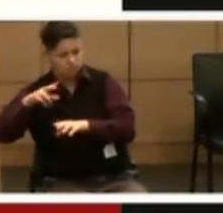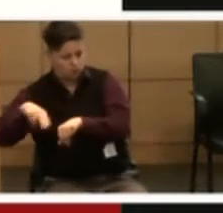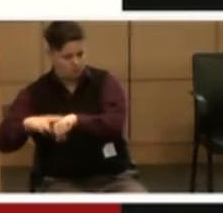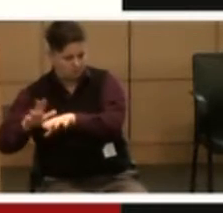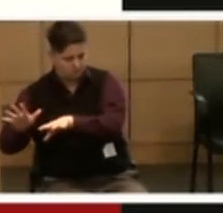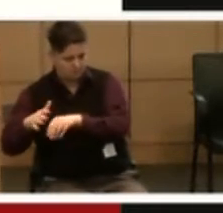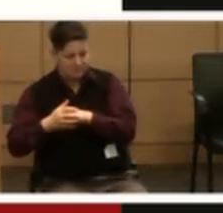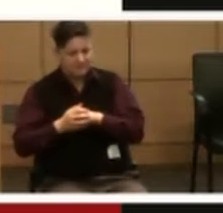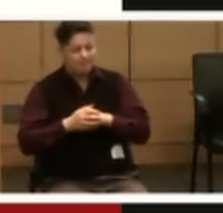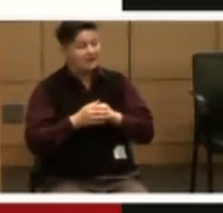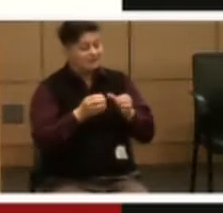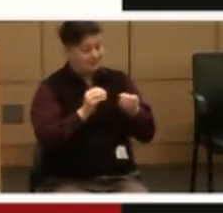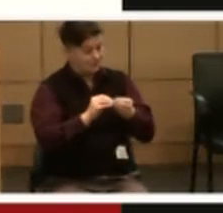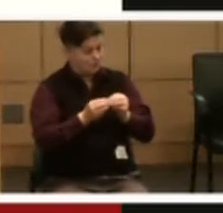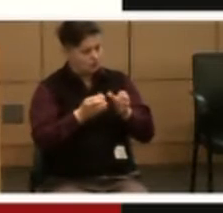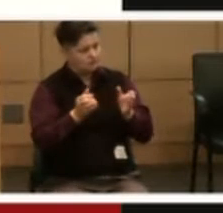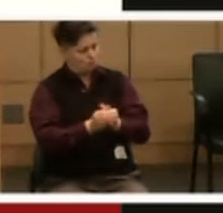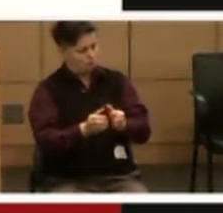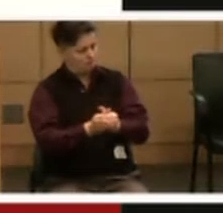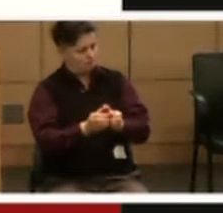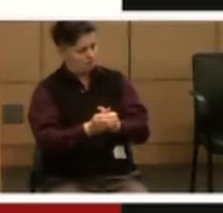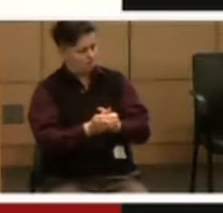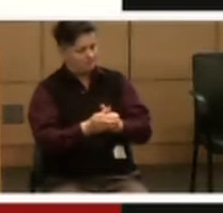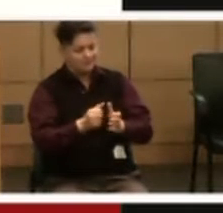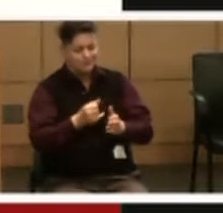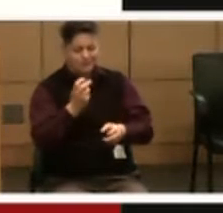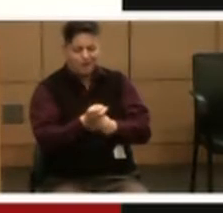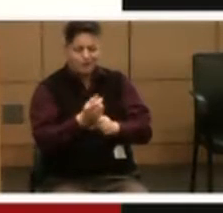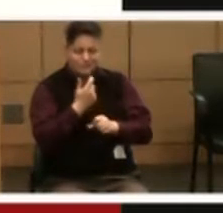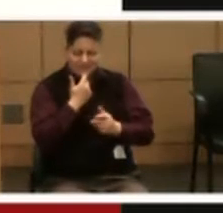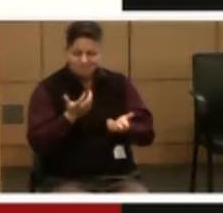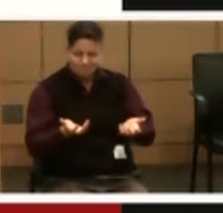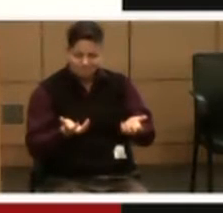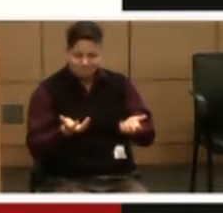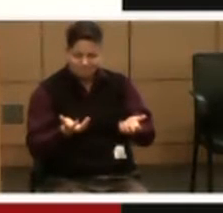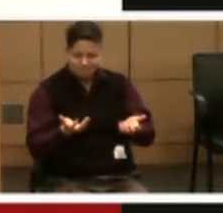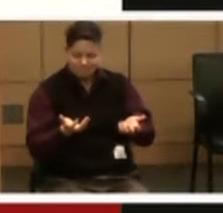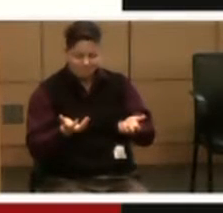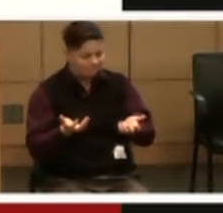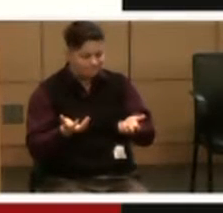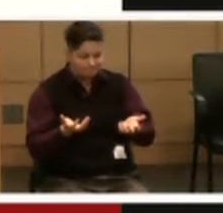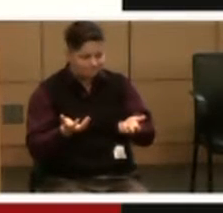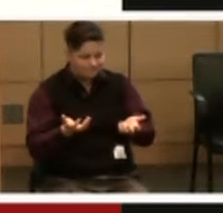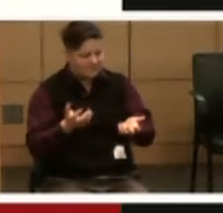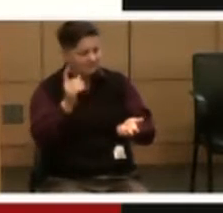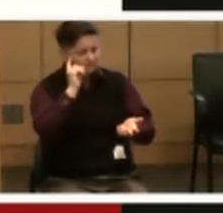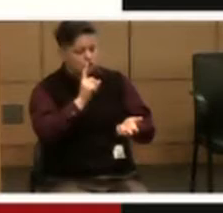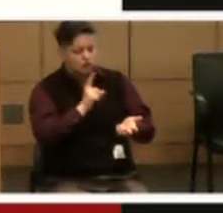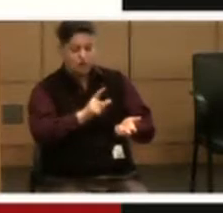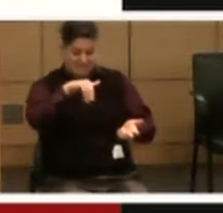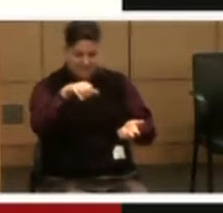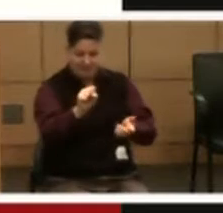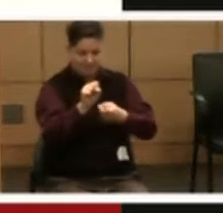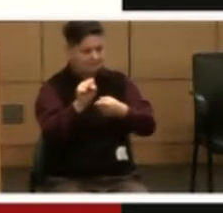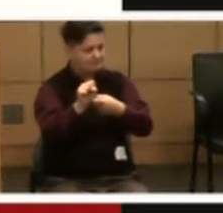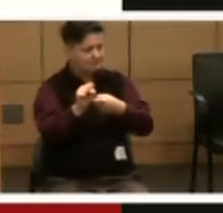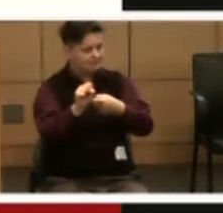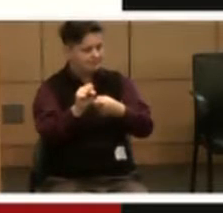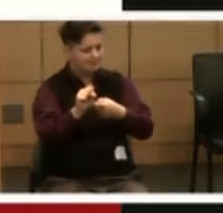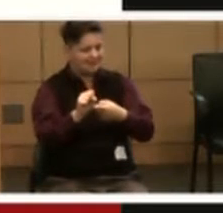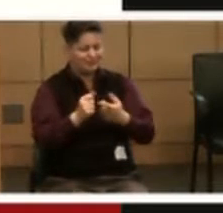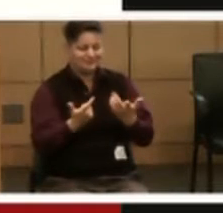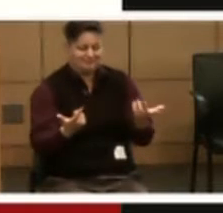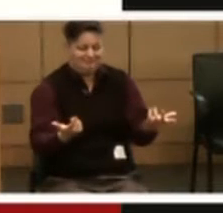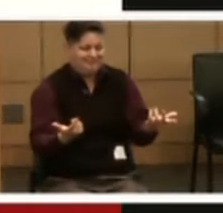very small. And so it's hard to say that you can, you know, say completely for sure that there's not a lot of selection bias. That